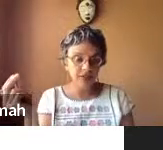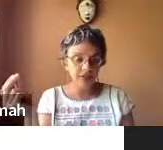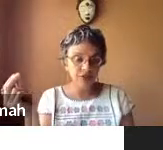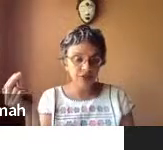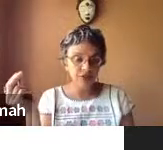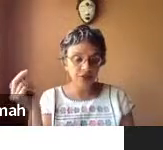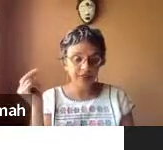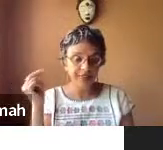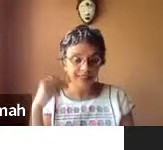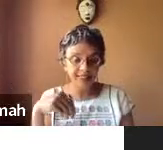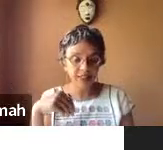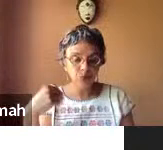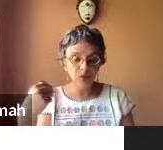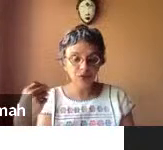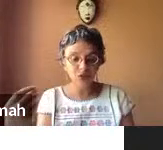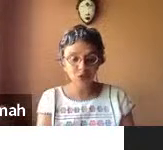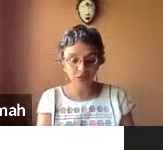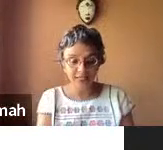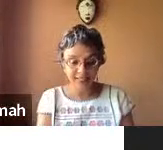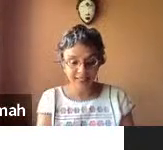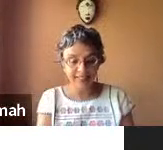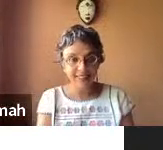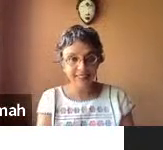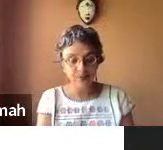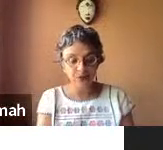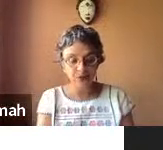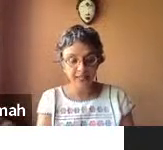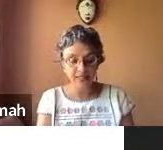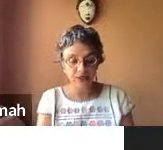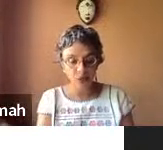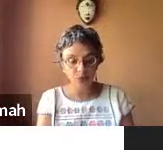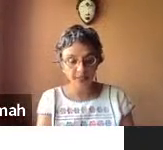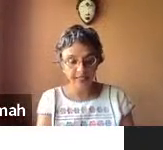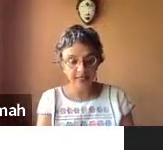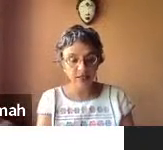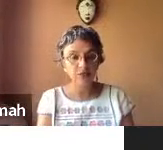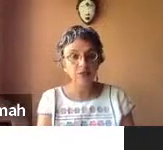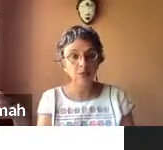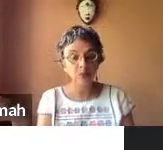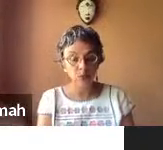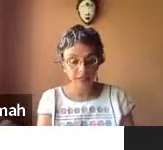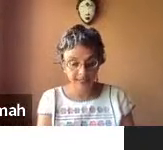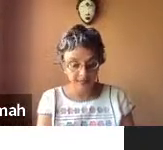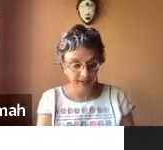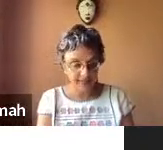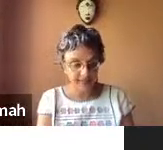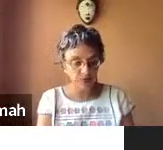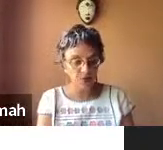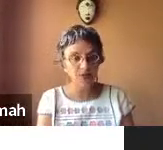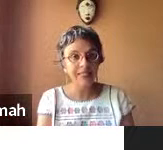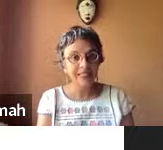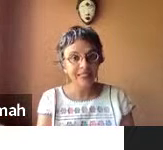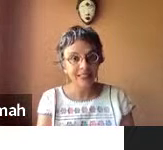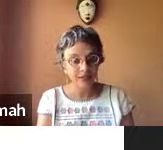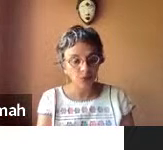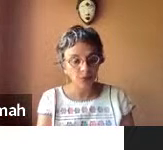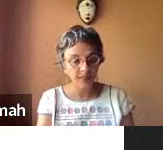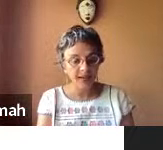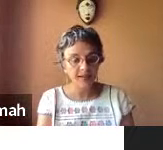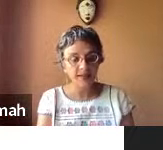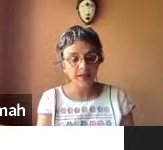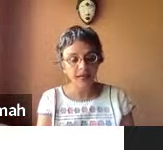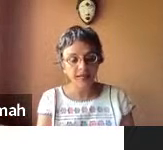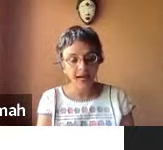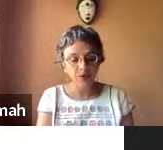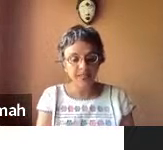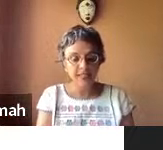in agriculture equal to or exceeding 10% only for Burkina Faso,